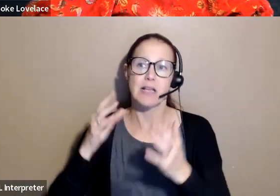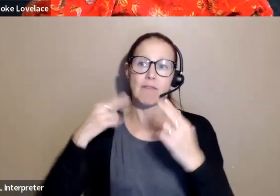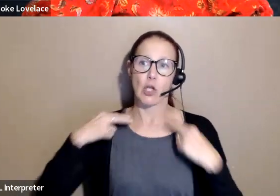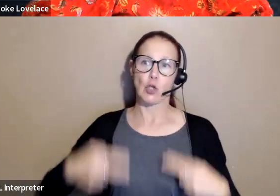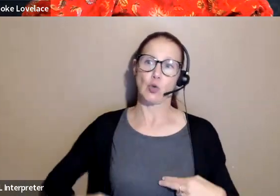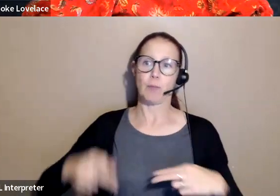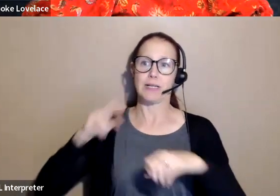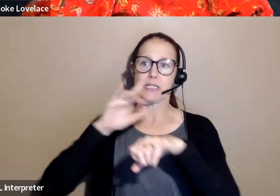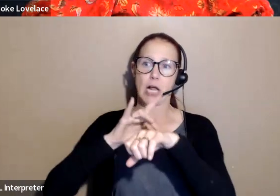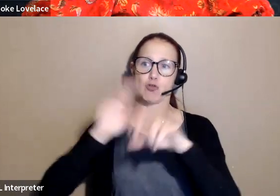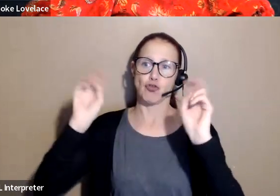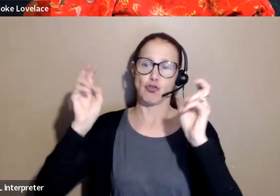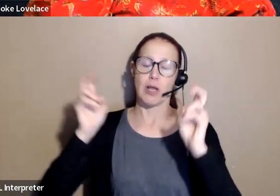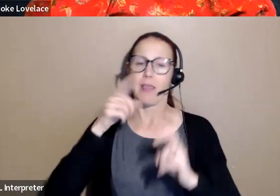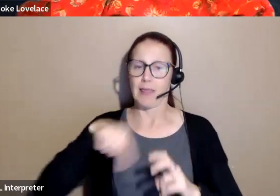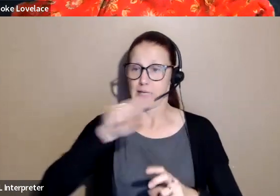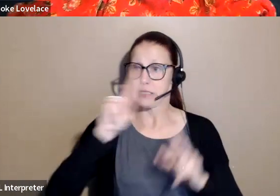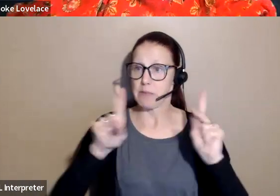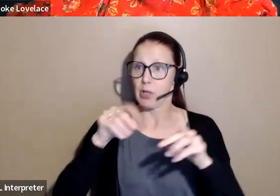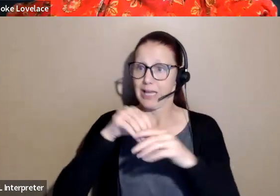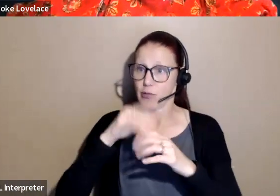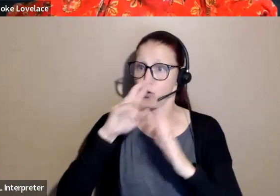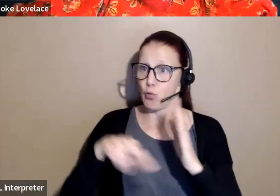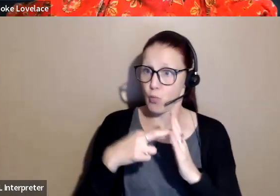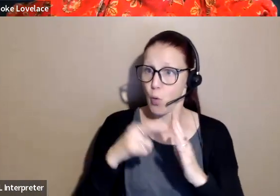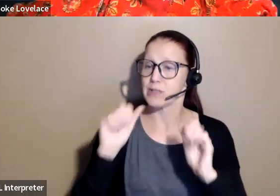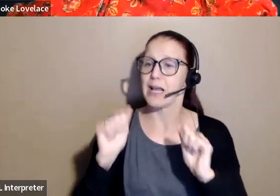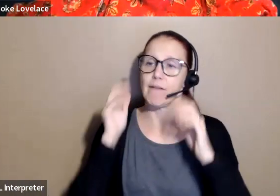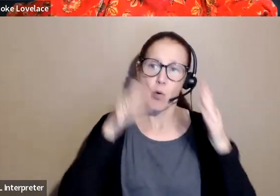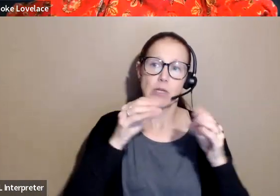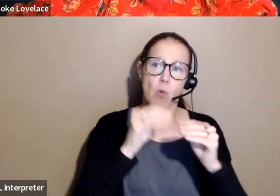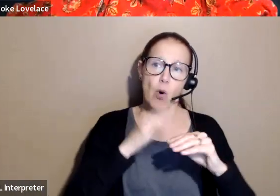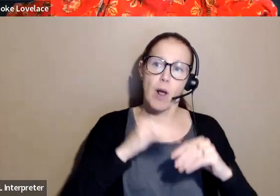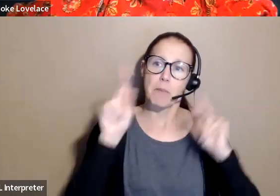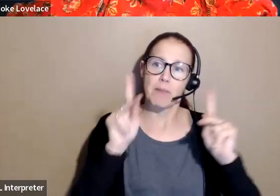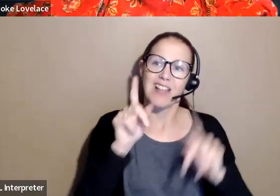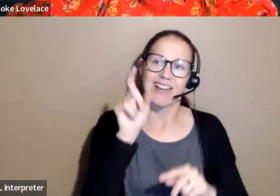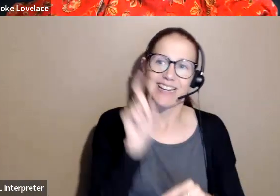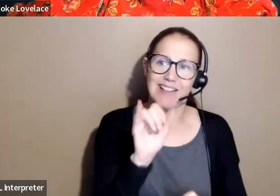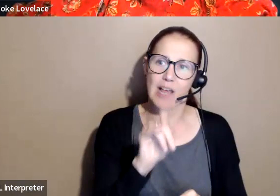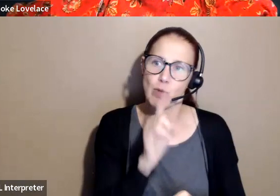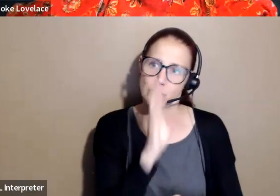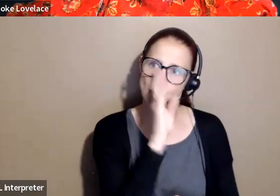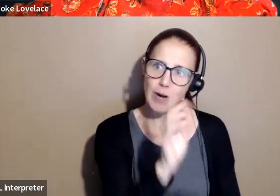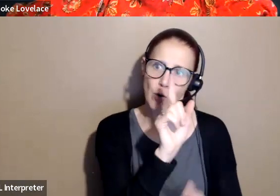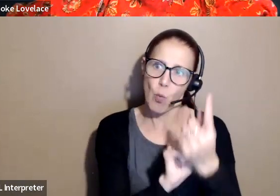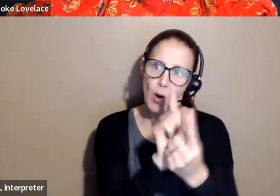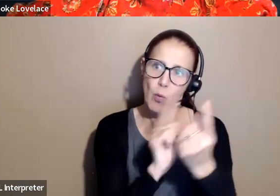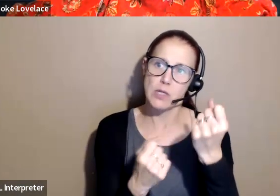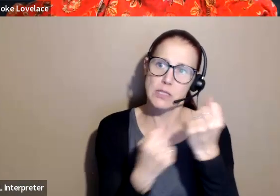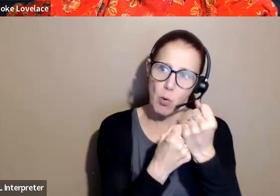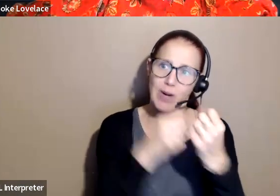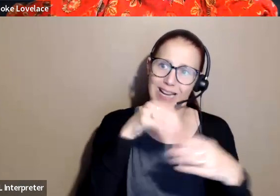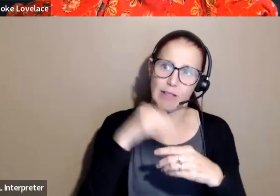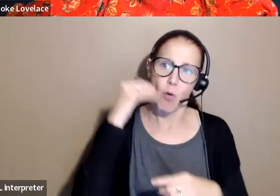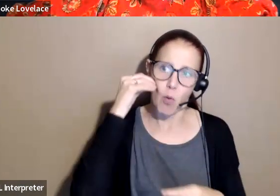then these individuals that are in these roles can then focus more on people who need that really direct one-on-one support as in their